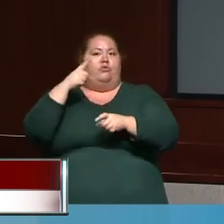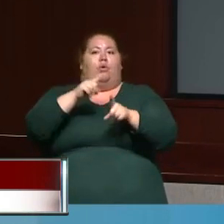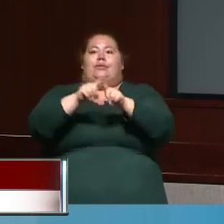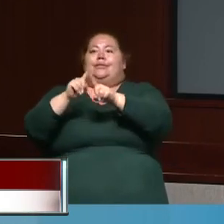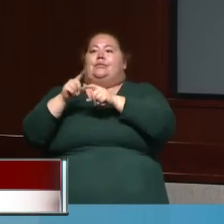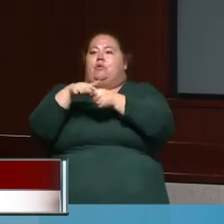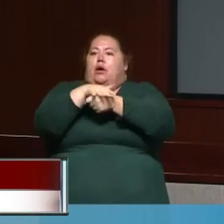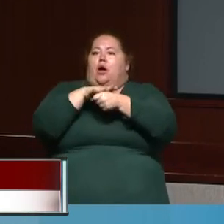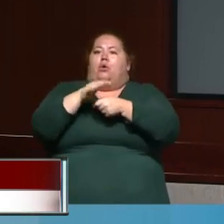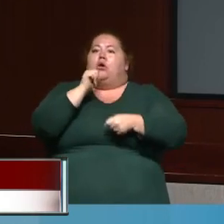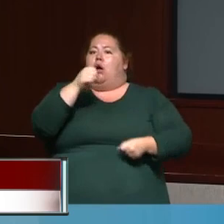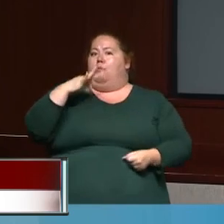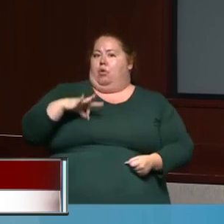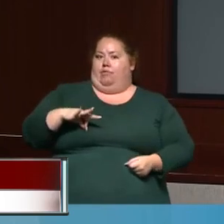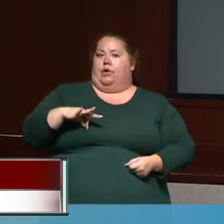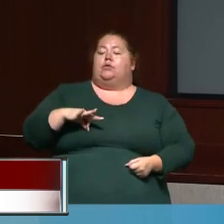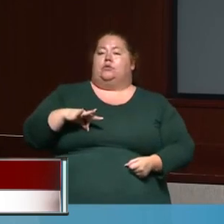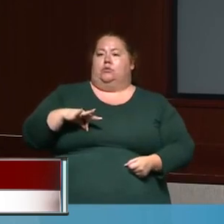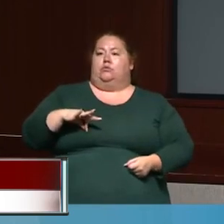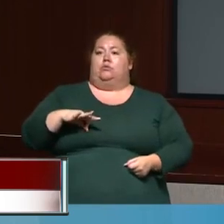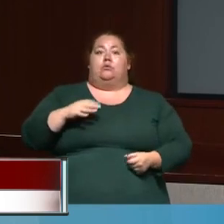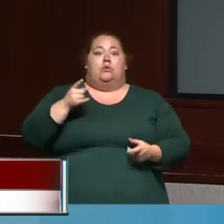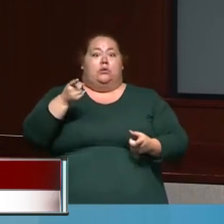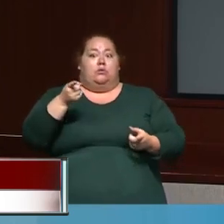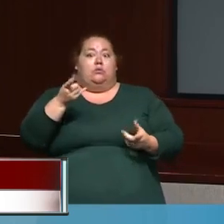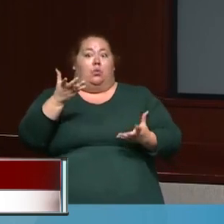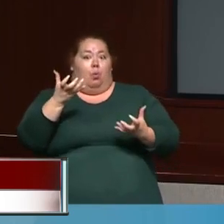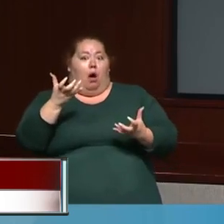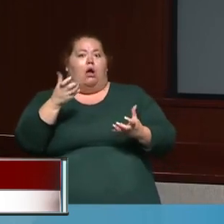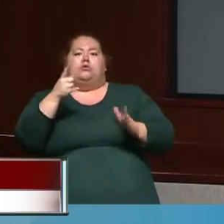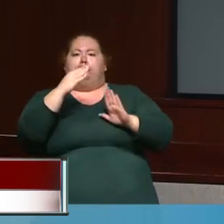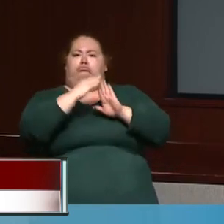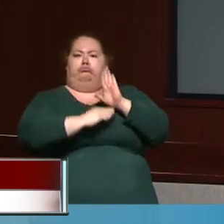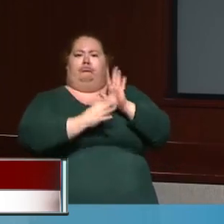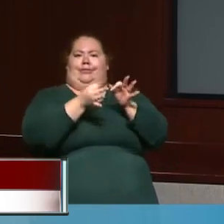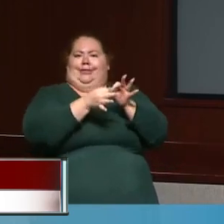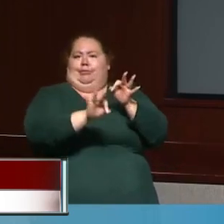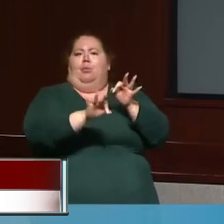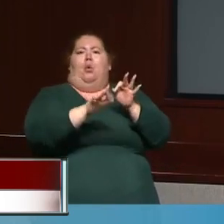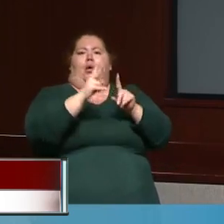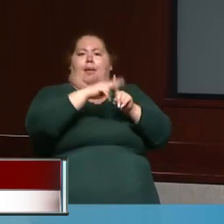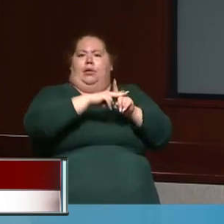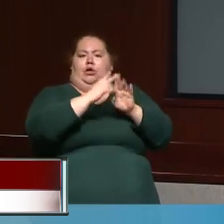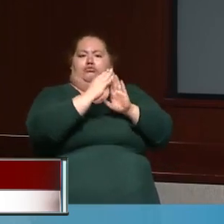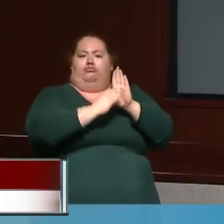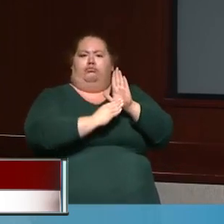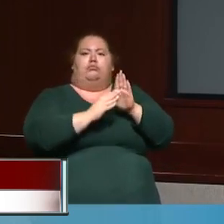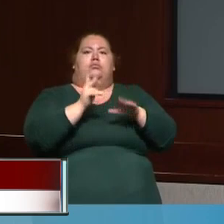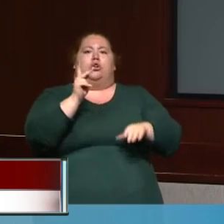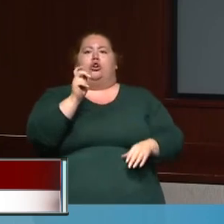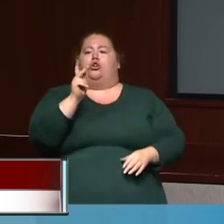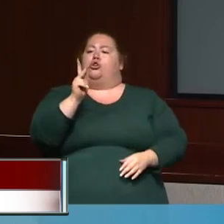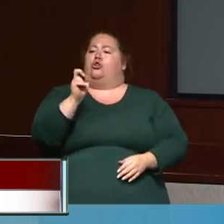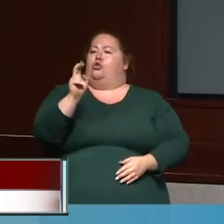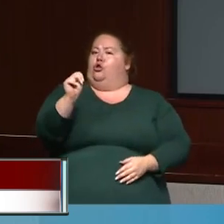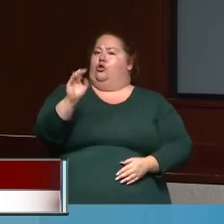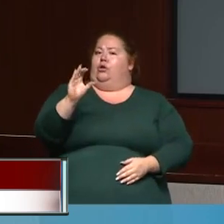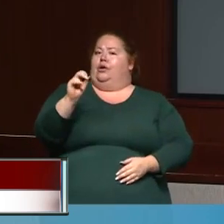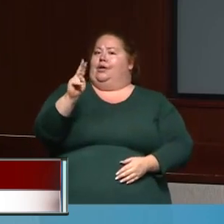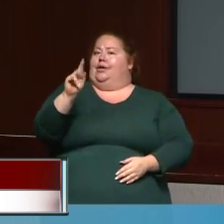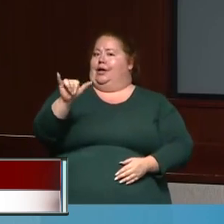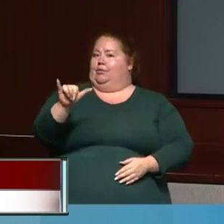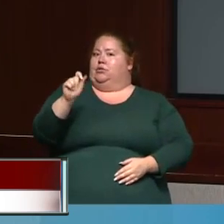nonprofits. You can fill out a very simple application at kerncounty.com. We're